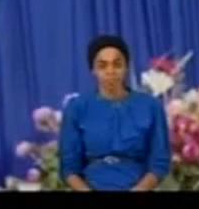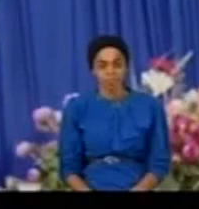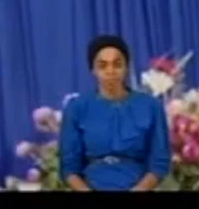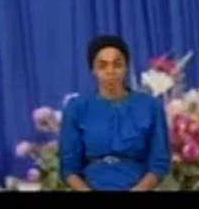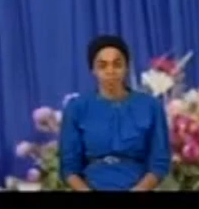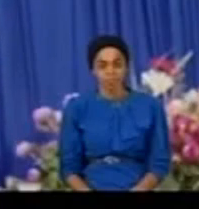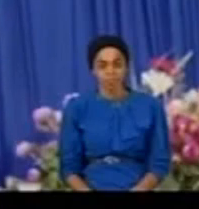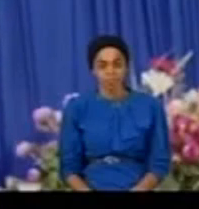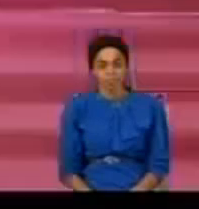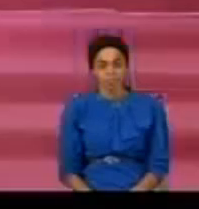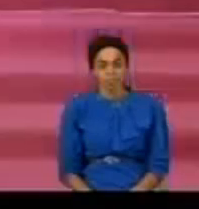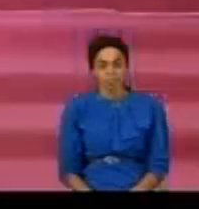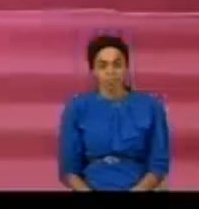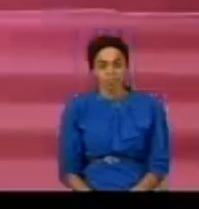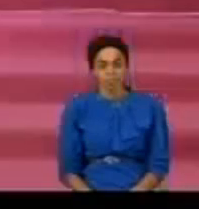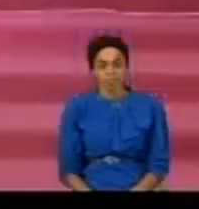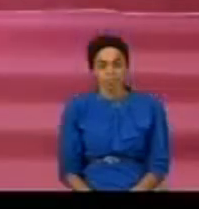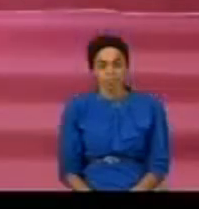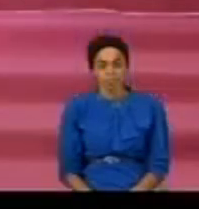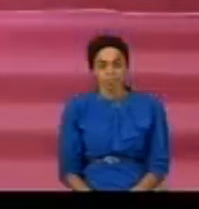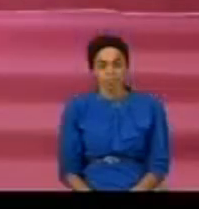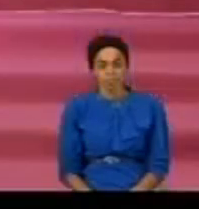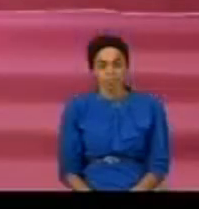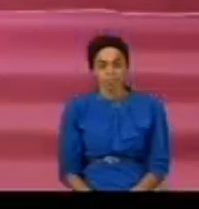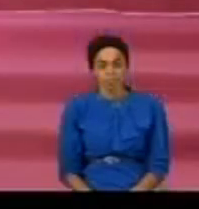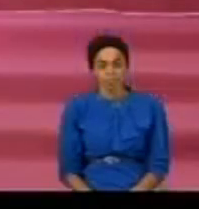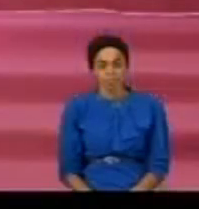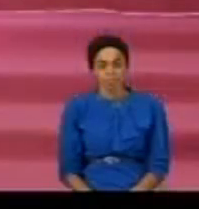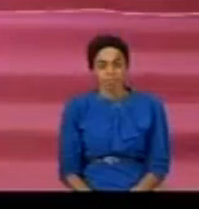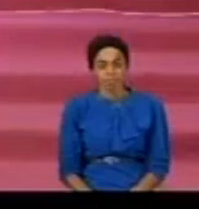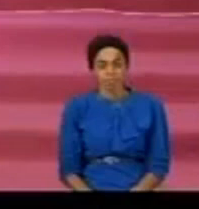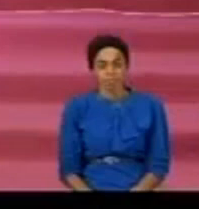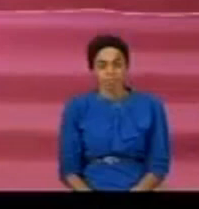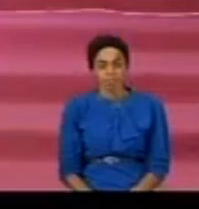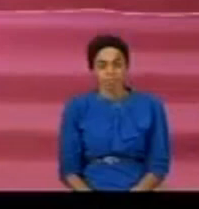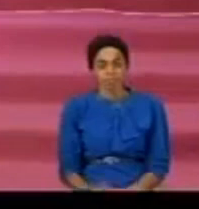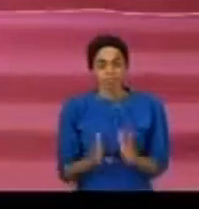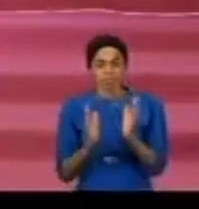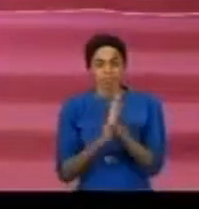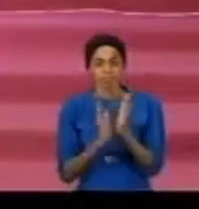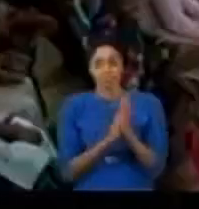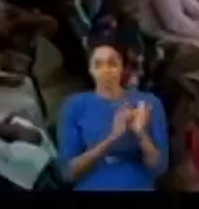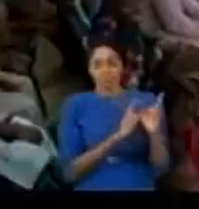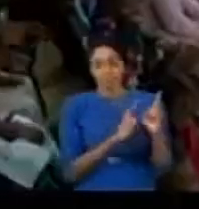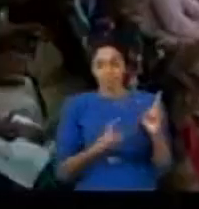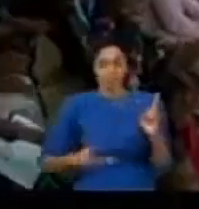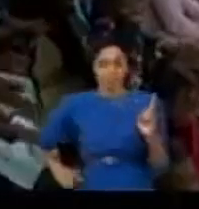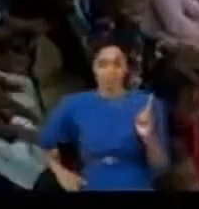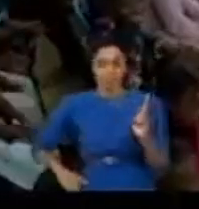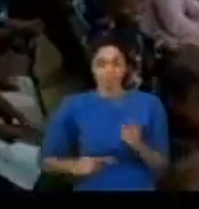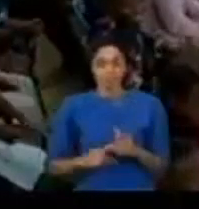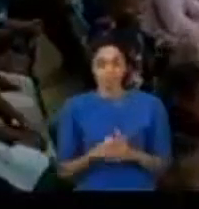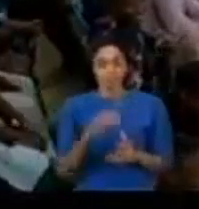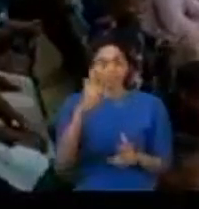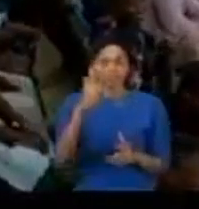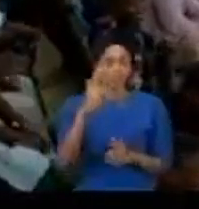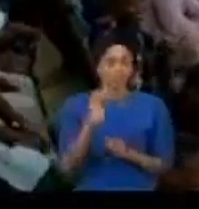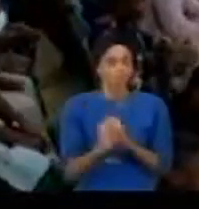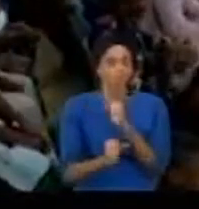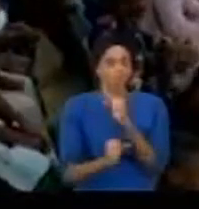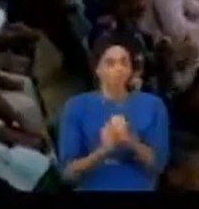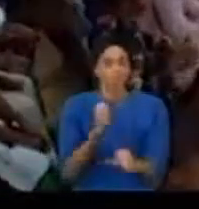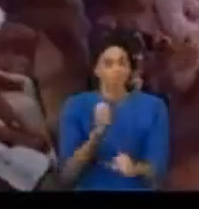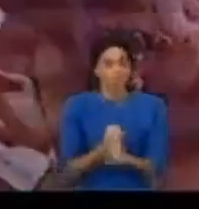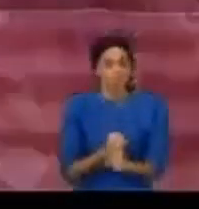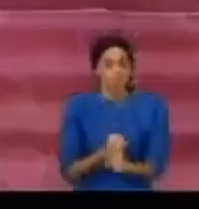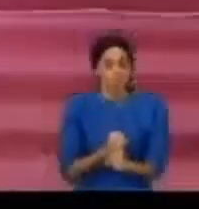Olorun ko mi yo le be me de gbe lora lati je. Praise the Lord. 4 year